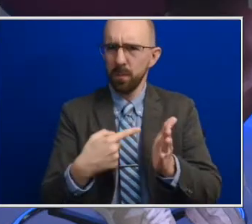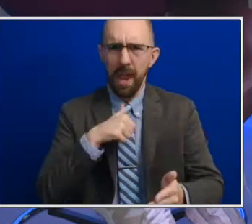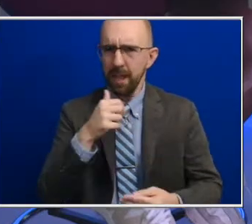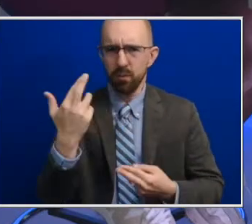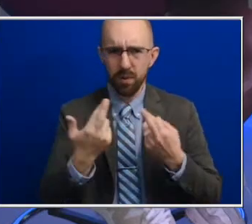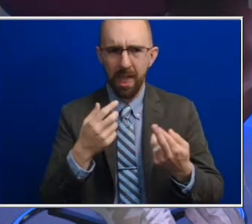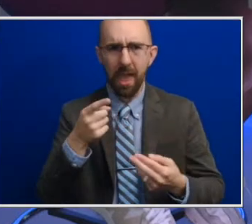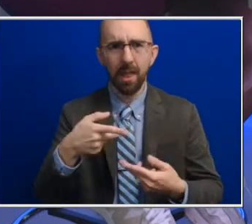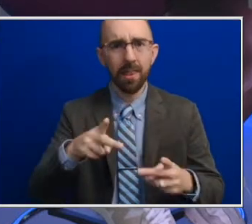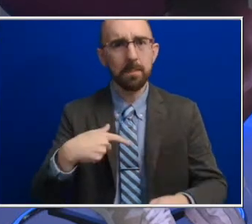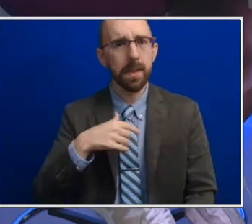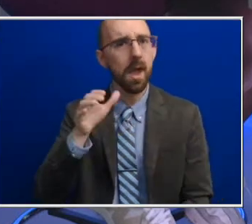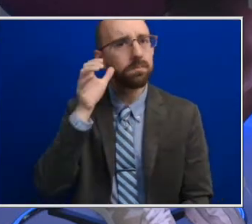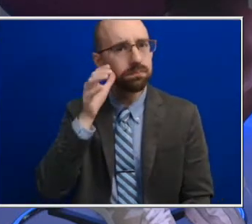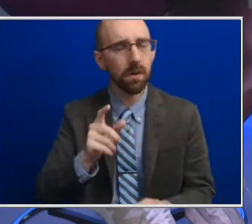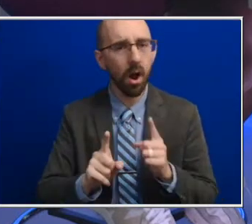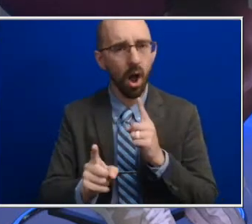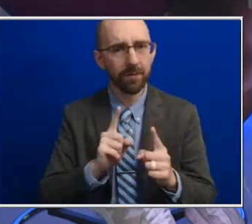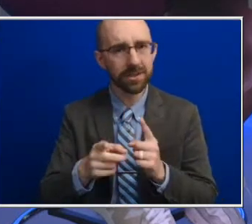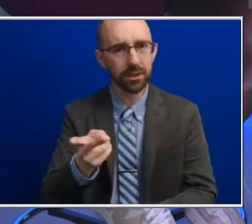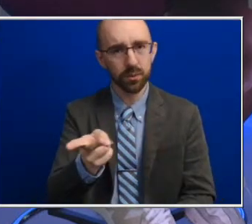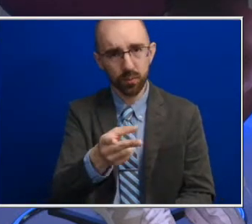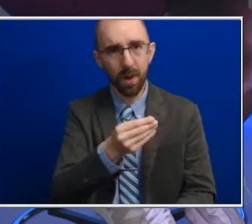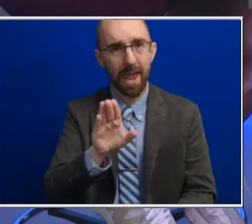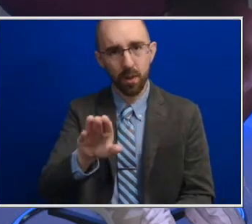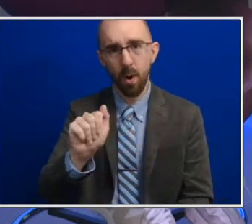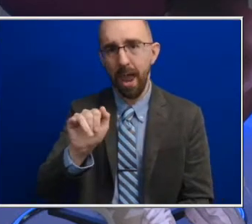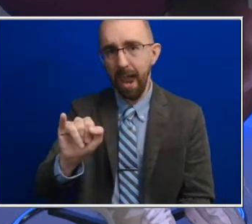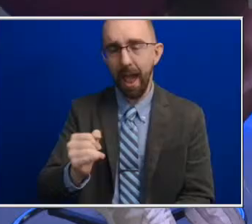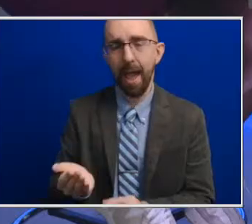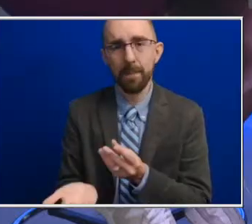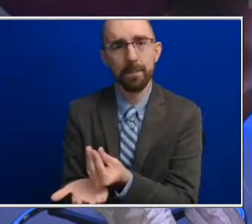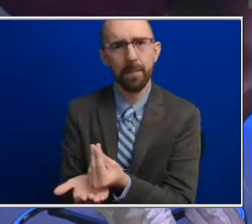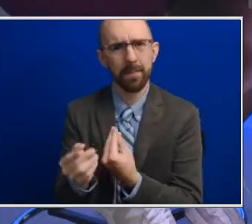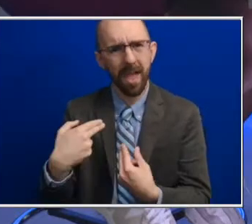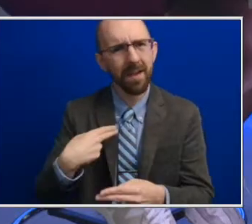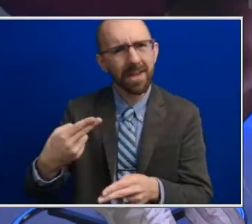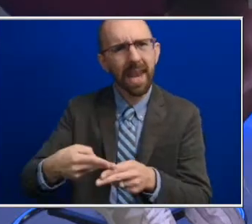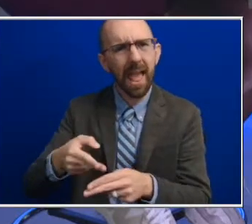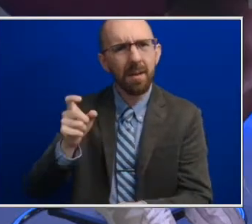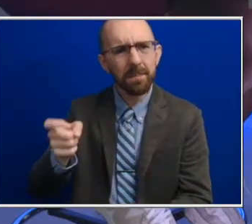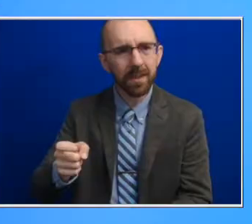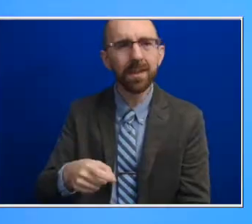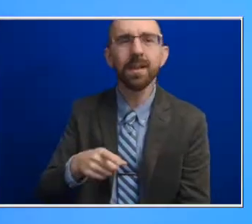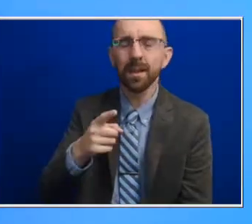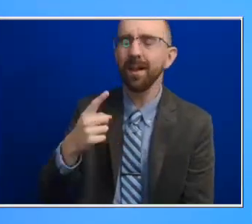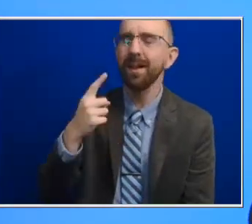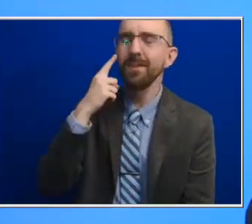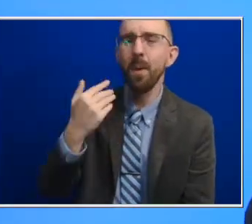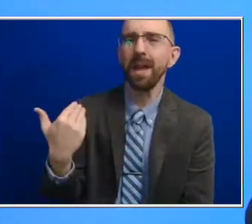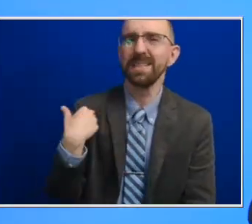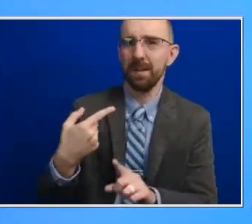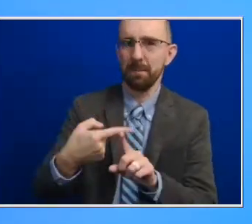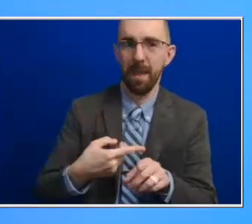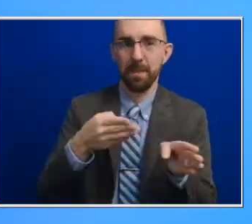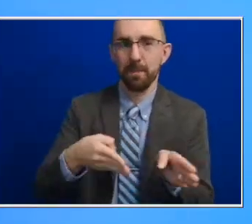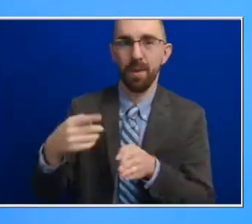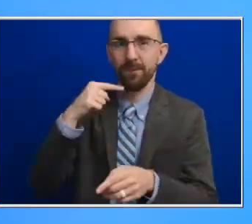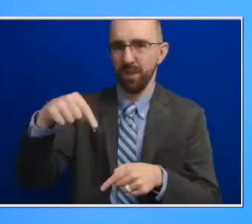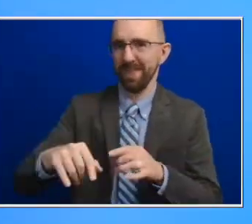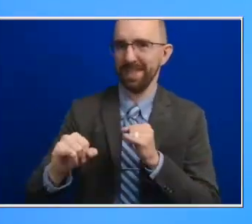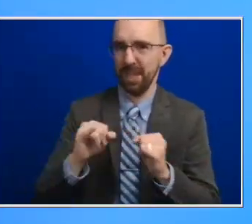to a conversation between you and your AI. Did you have a name for her? So for the past month, in preparation for this interview, I've